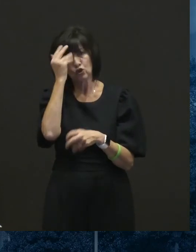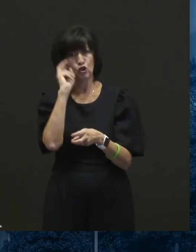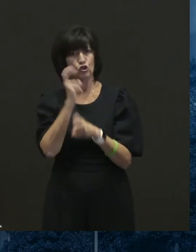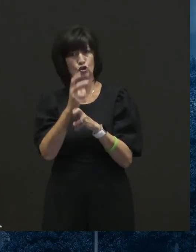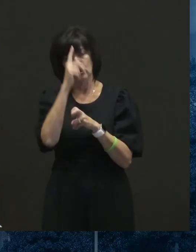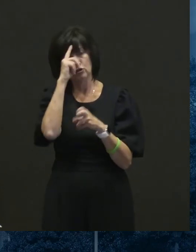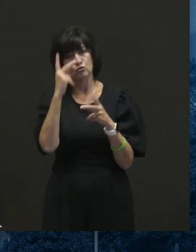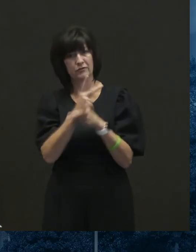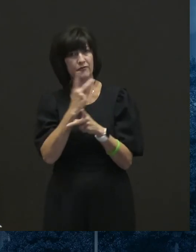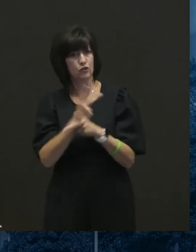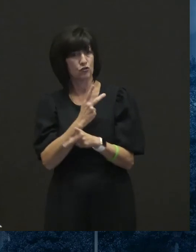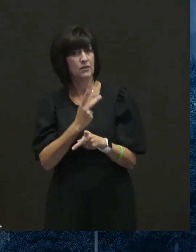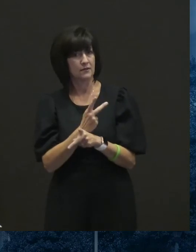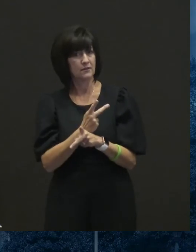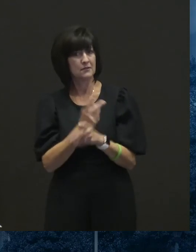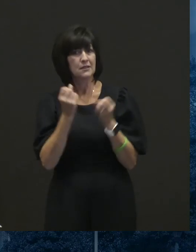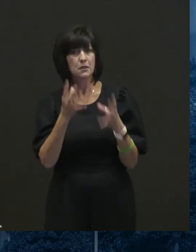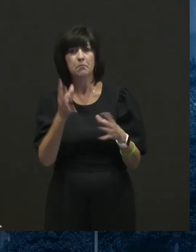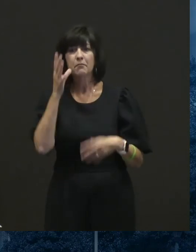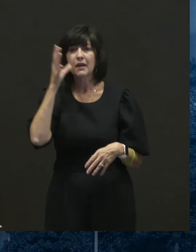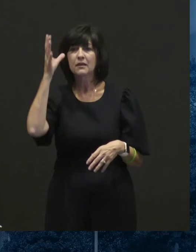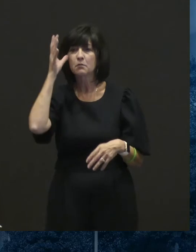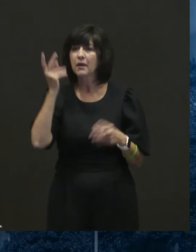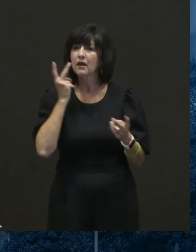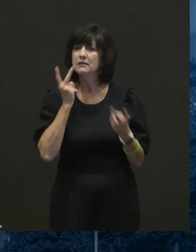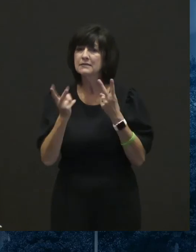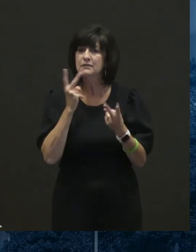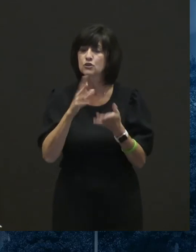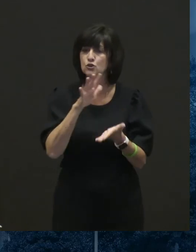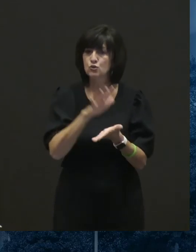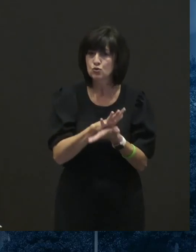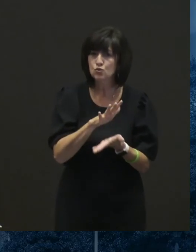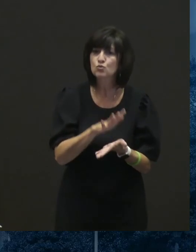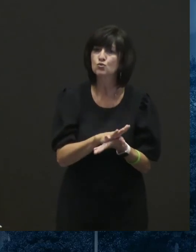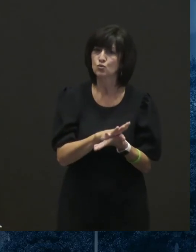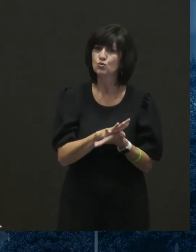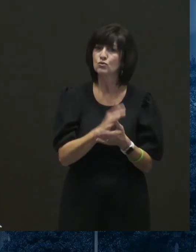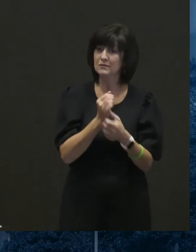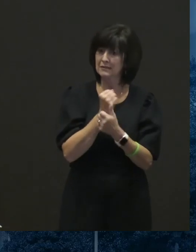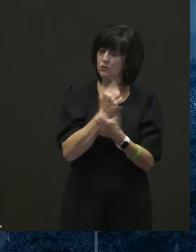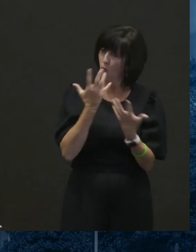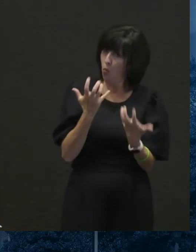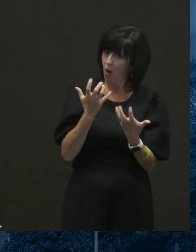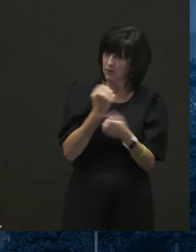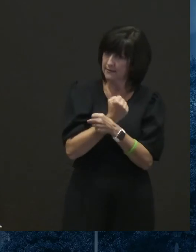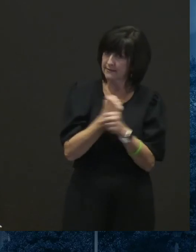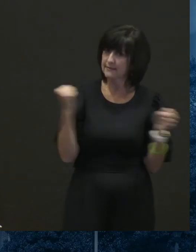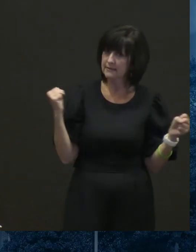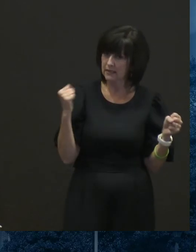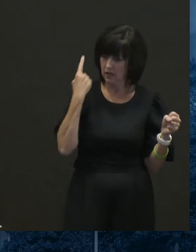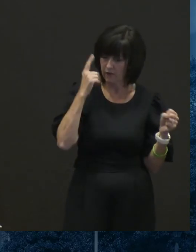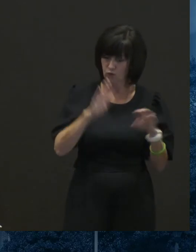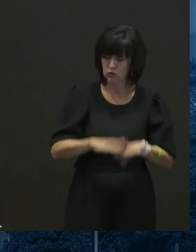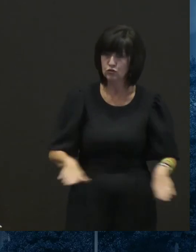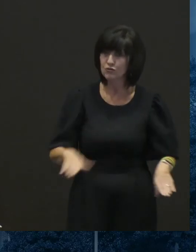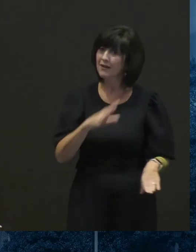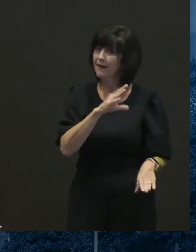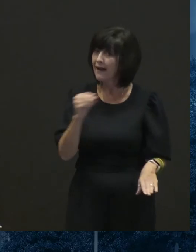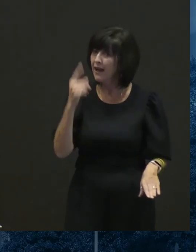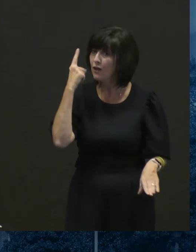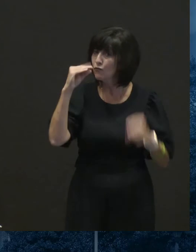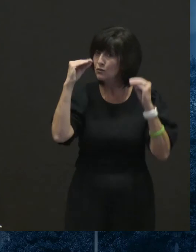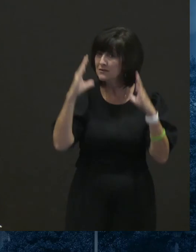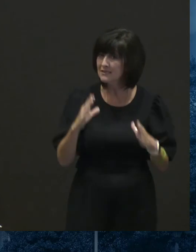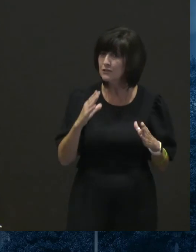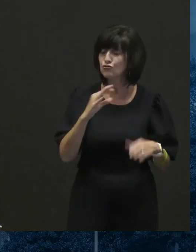seeing schools open with children in classrooms and doing it safely, and that's the key. Safely for children and teachers